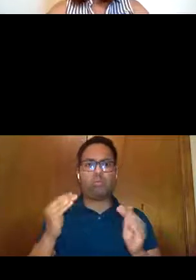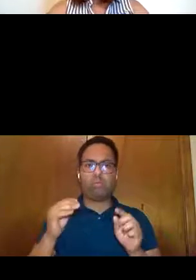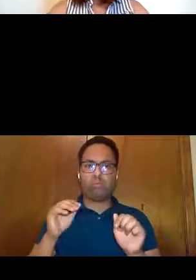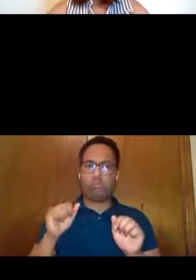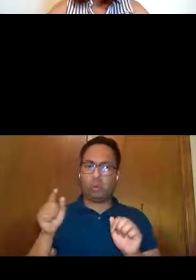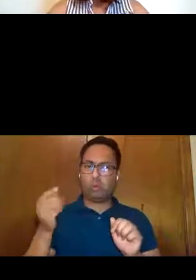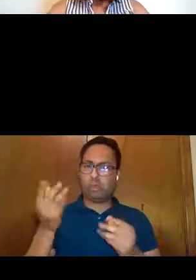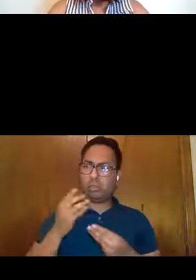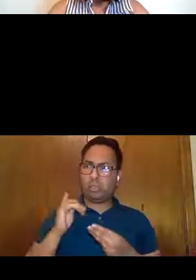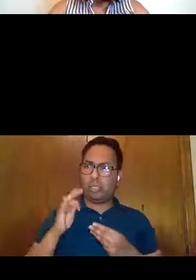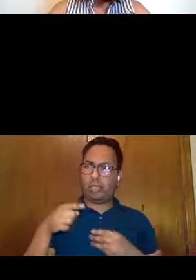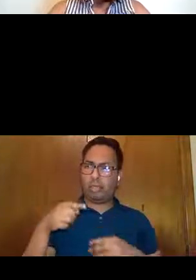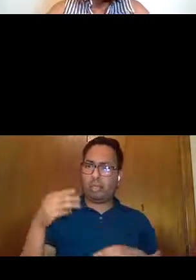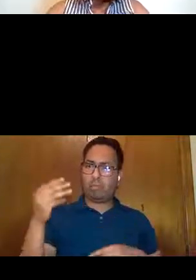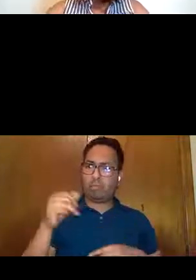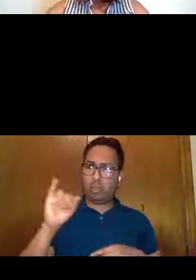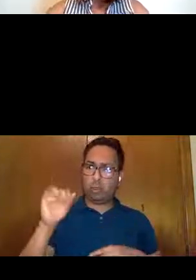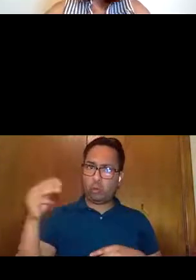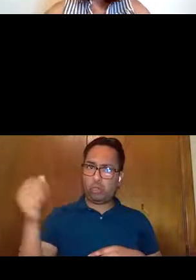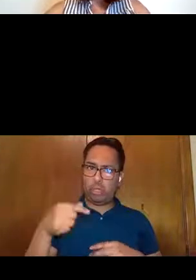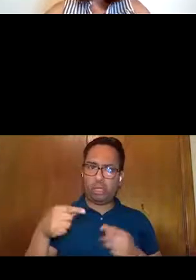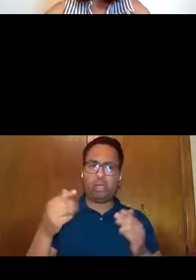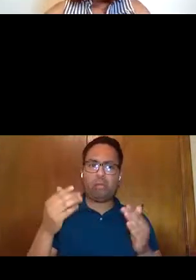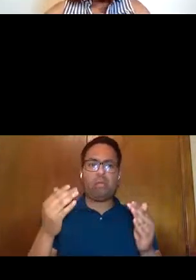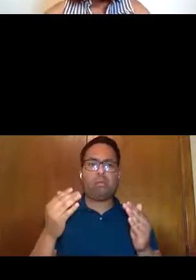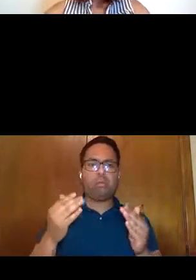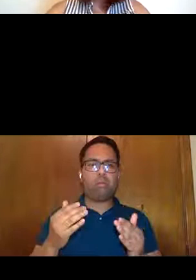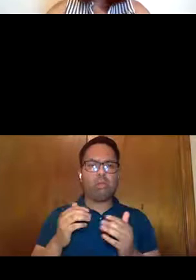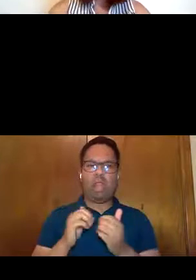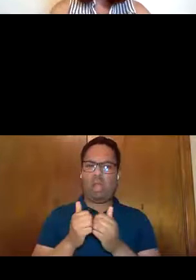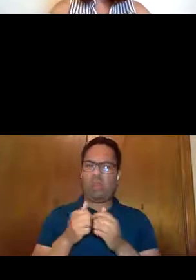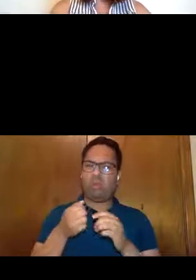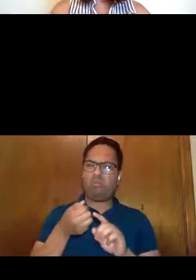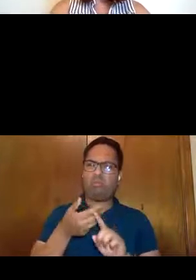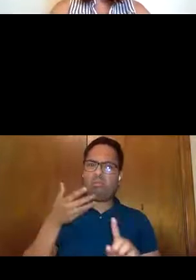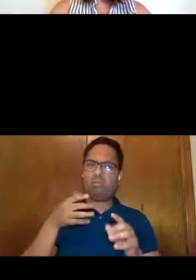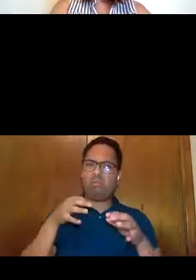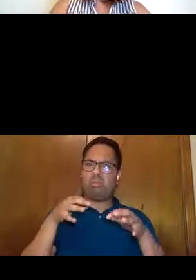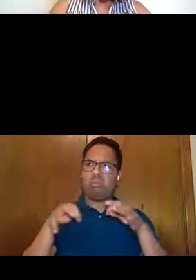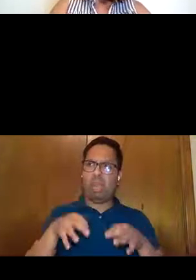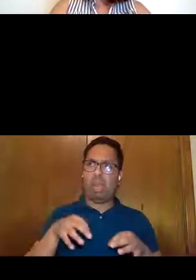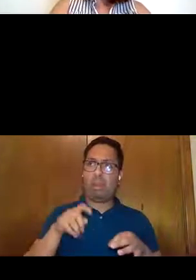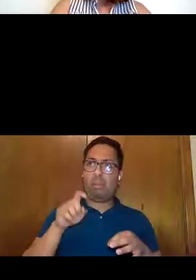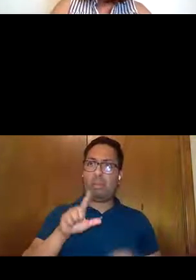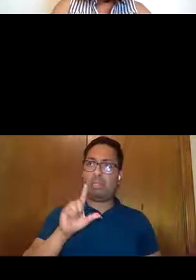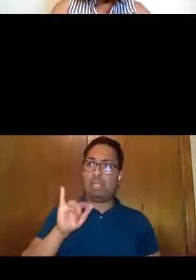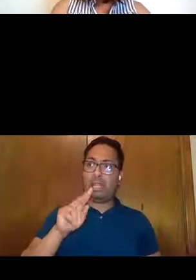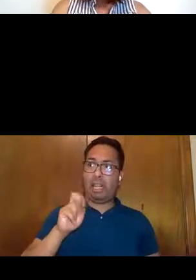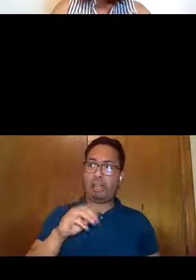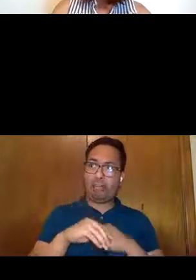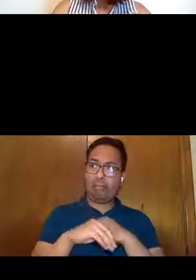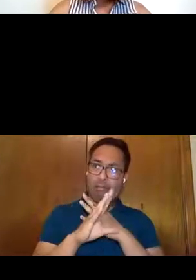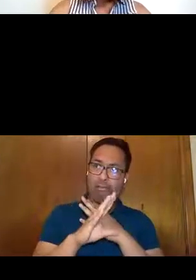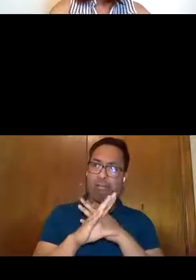telehealth services? Meaning, what's included? Does it have to be a live video? Are there any